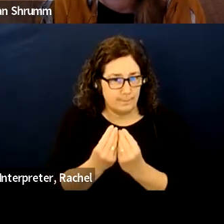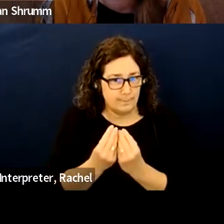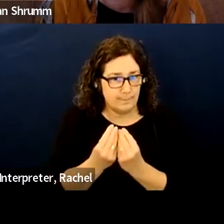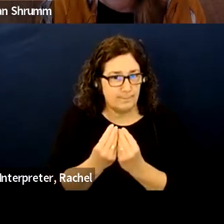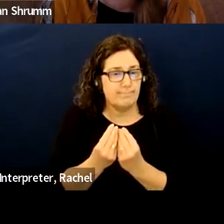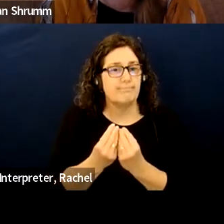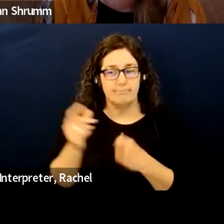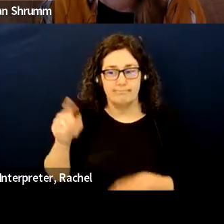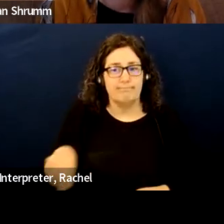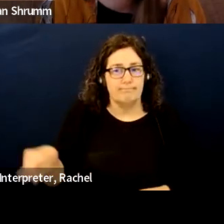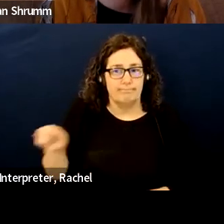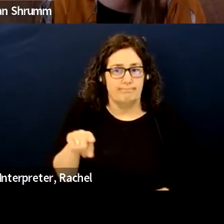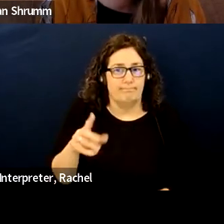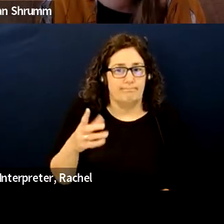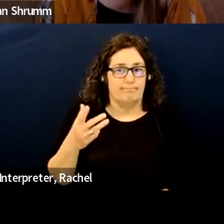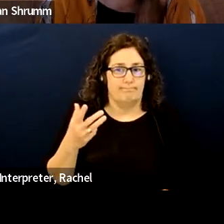who maybe